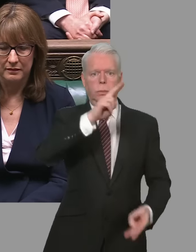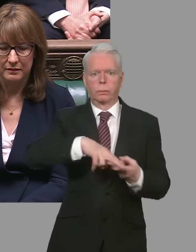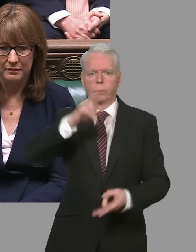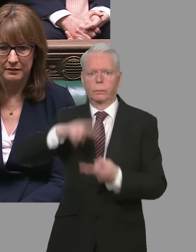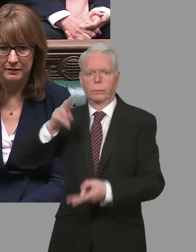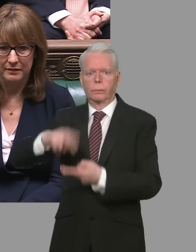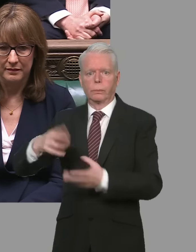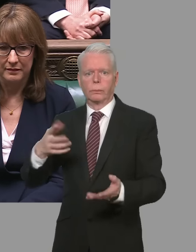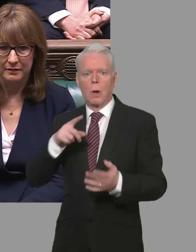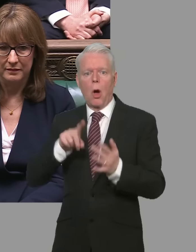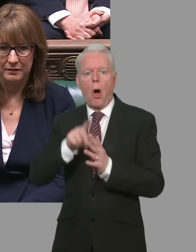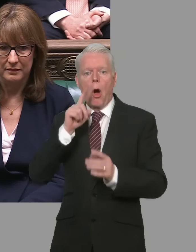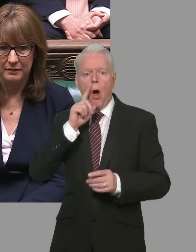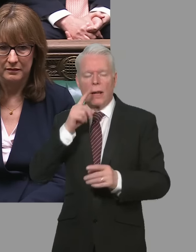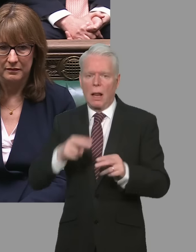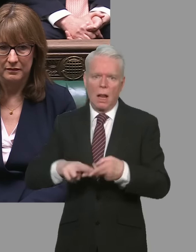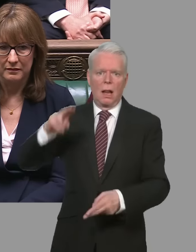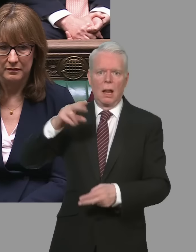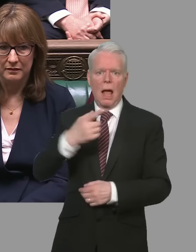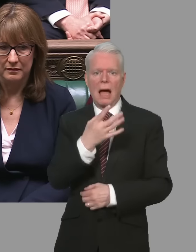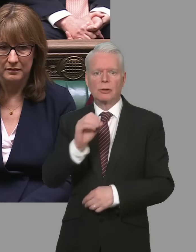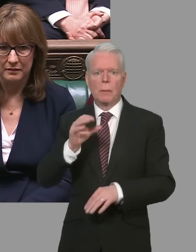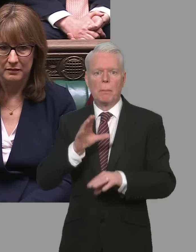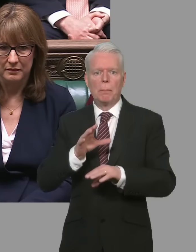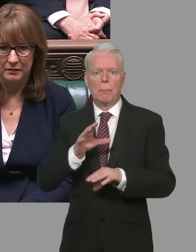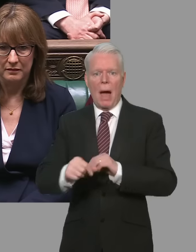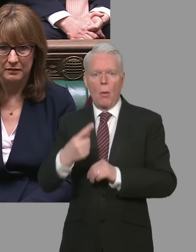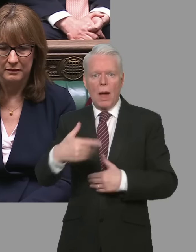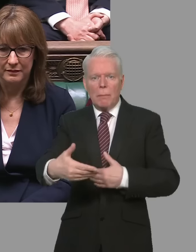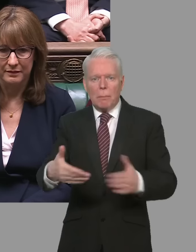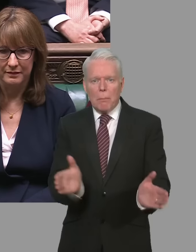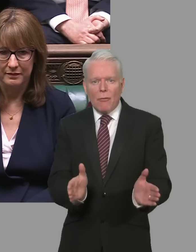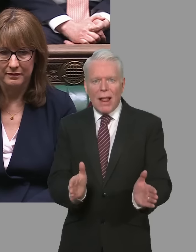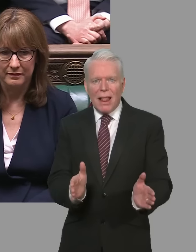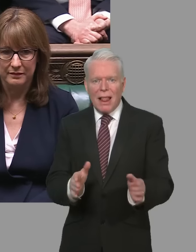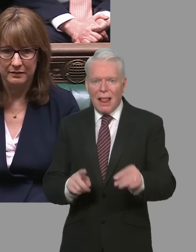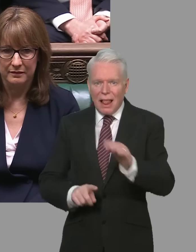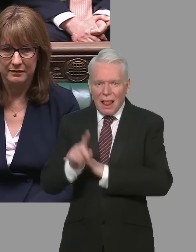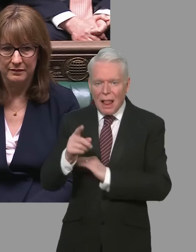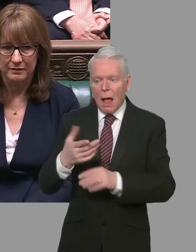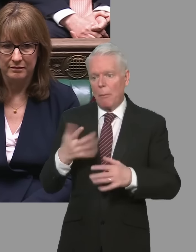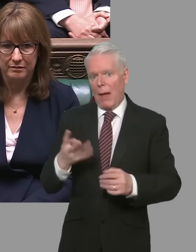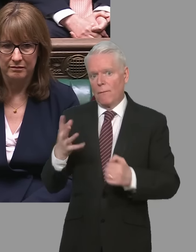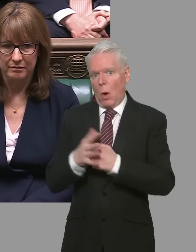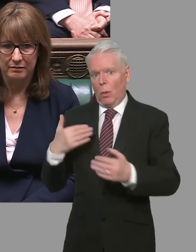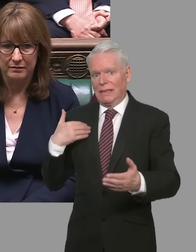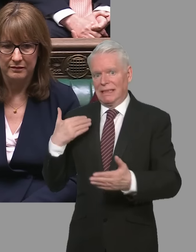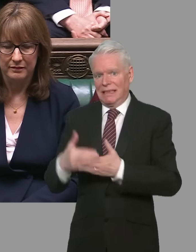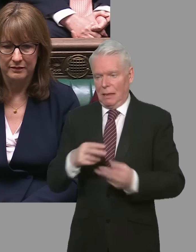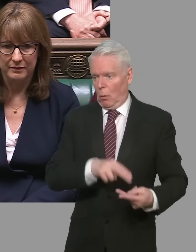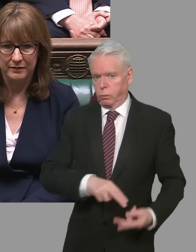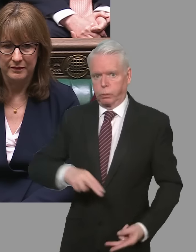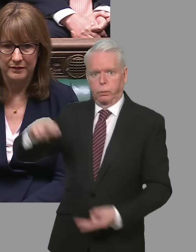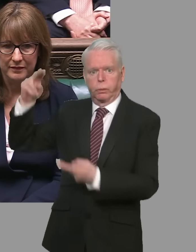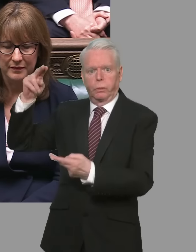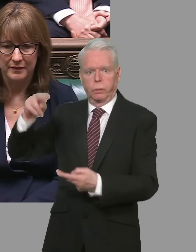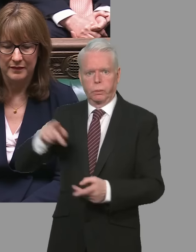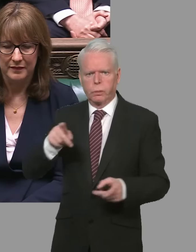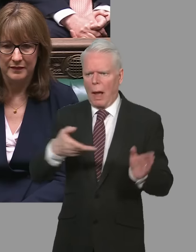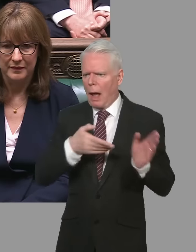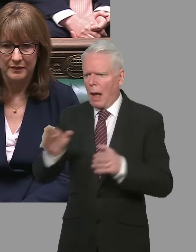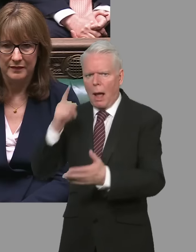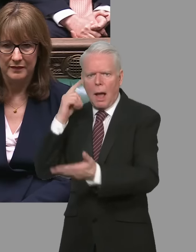way forward is to go further and faster on renewables. And the leader...